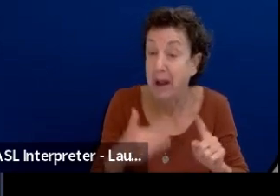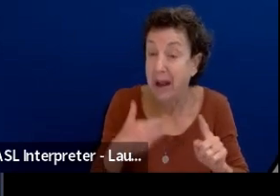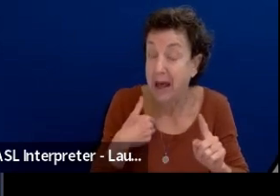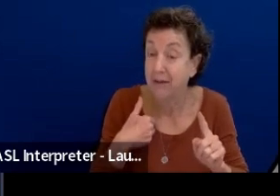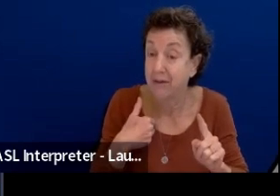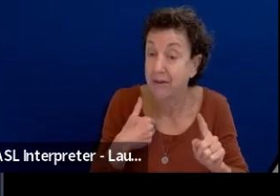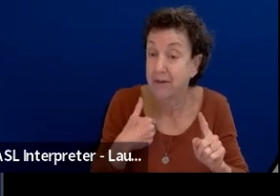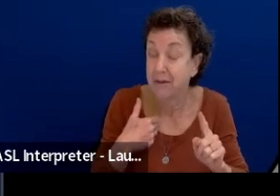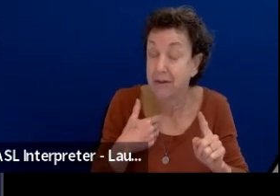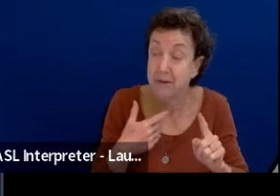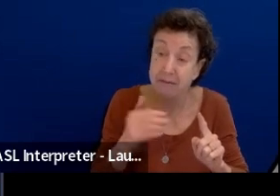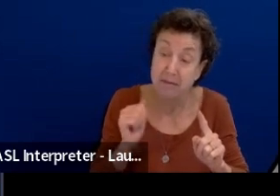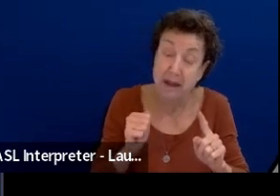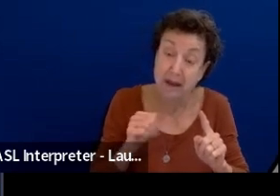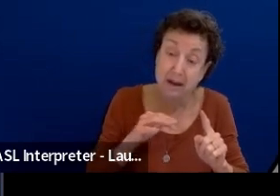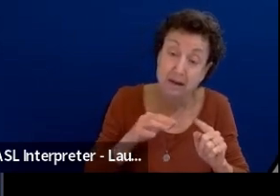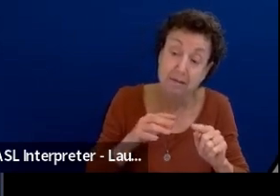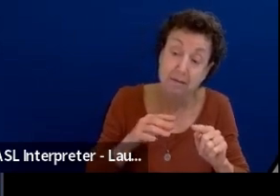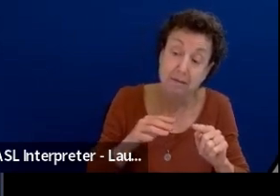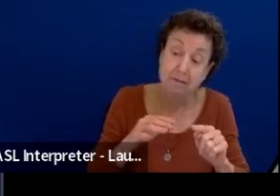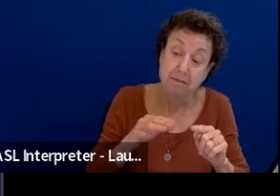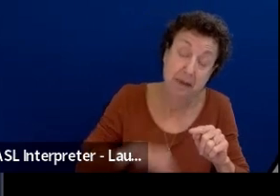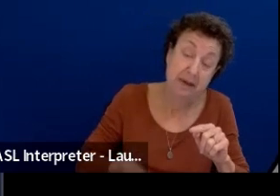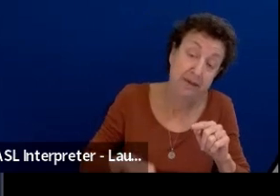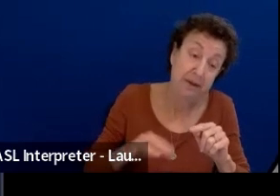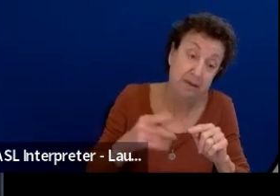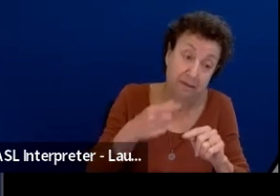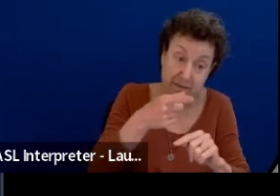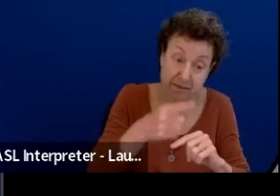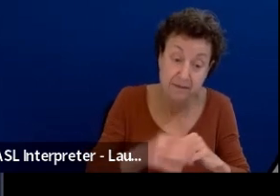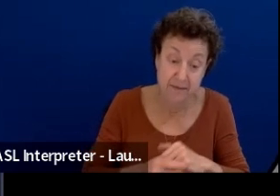it is useful to have.